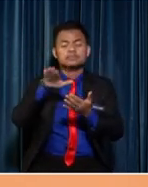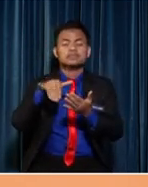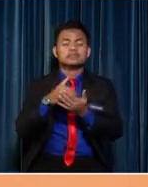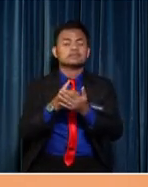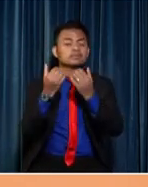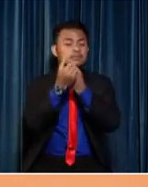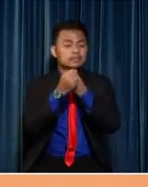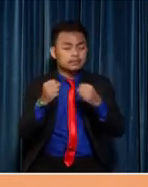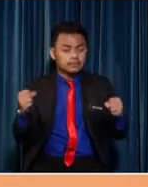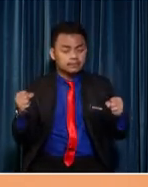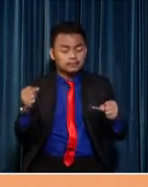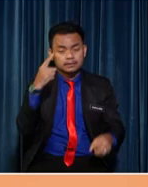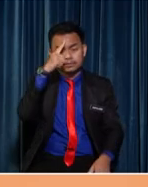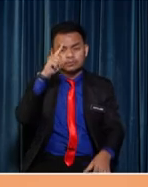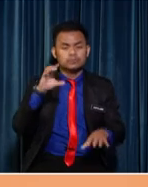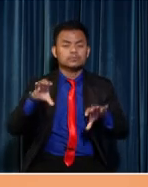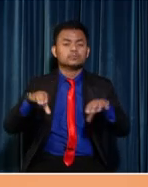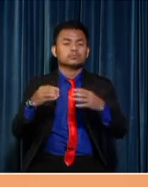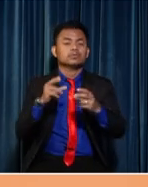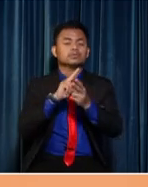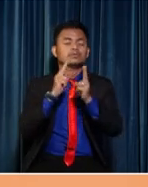ready to do the conversion.